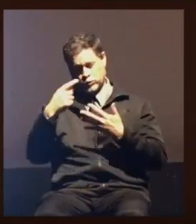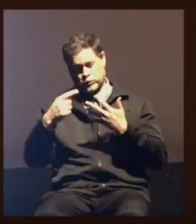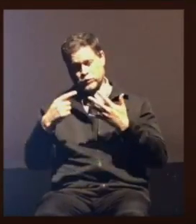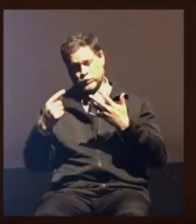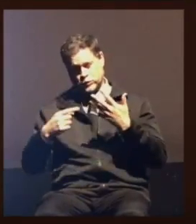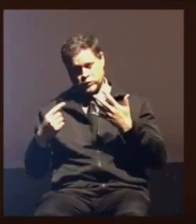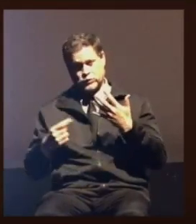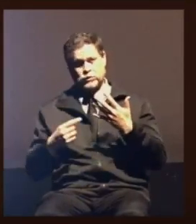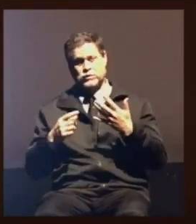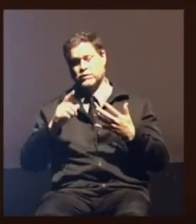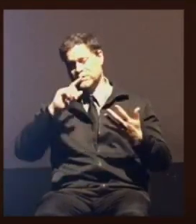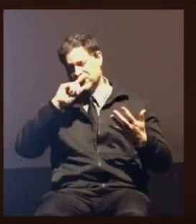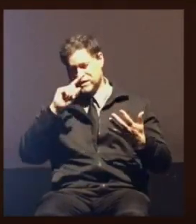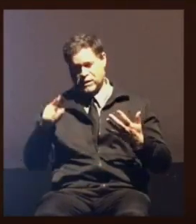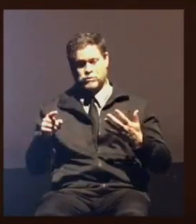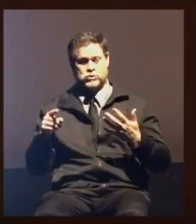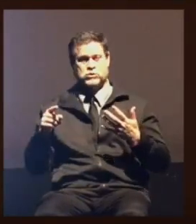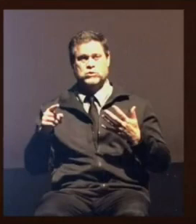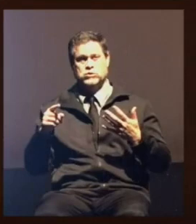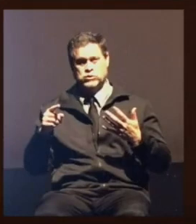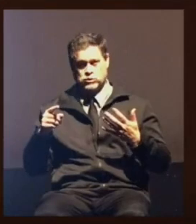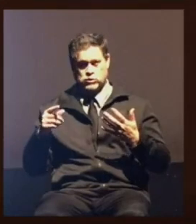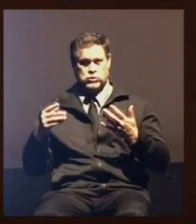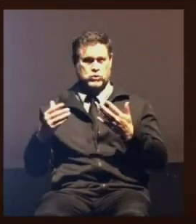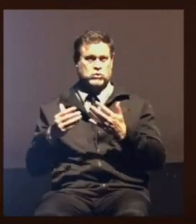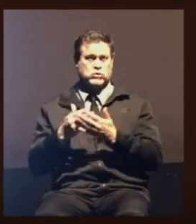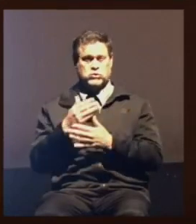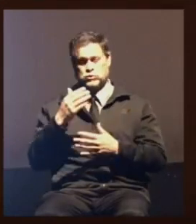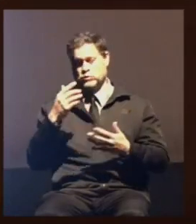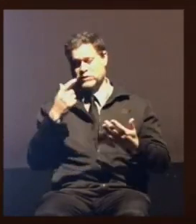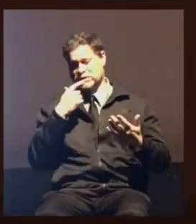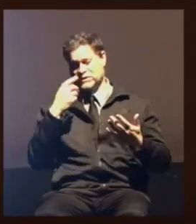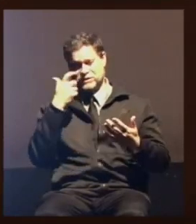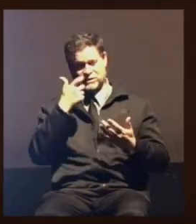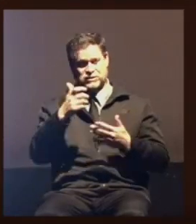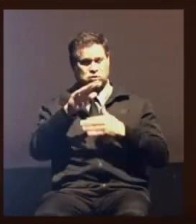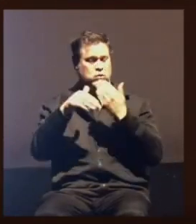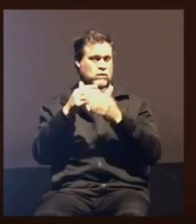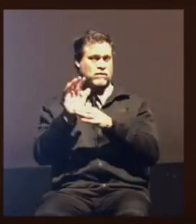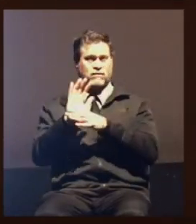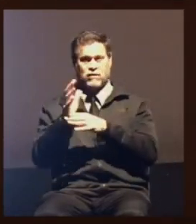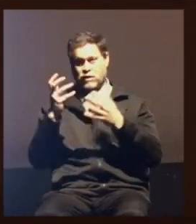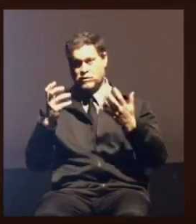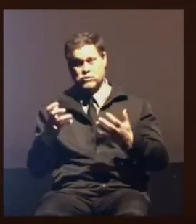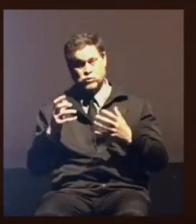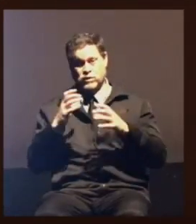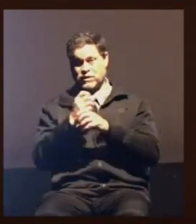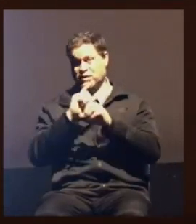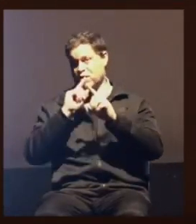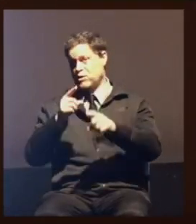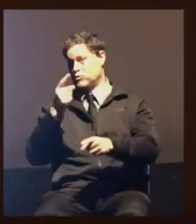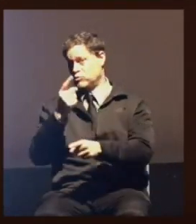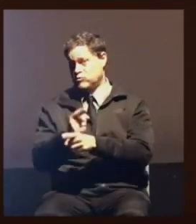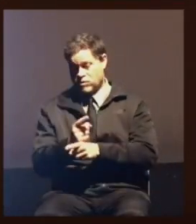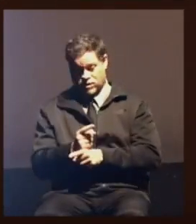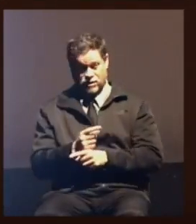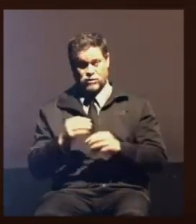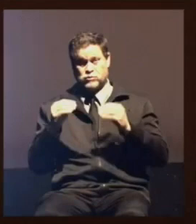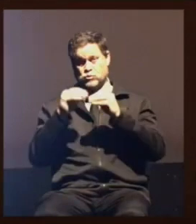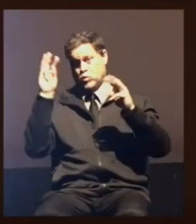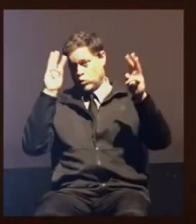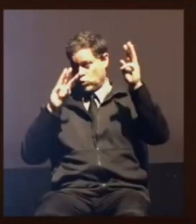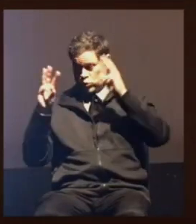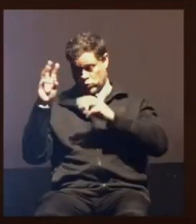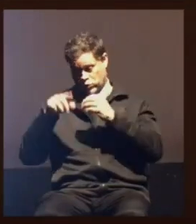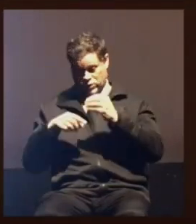it was absolutely, you knew he had seen all the film you had seen. So I just wanted to get the answers right. You know, I was more worried